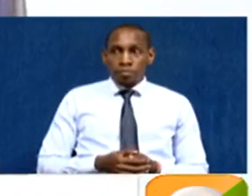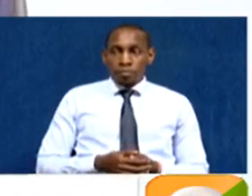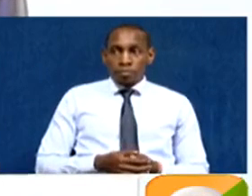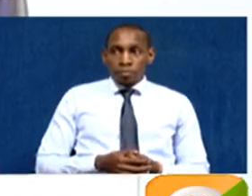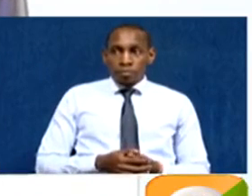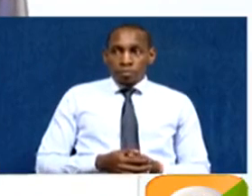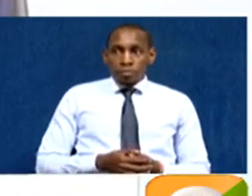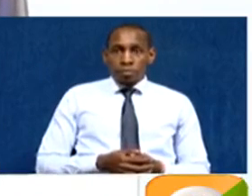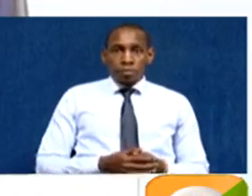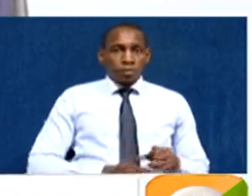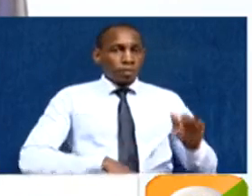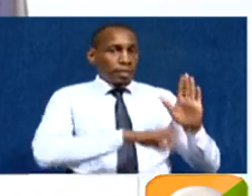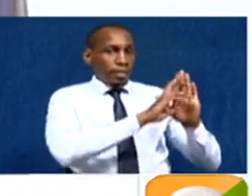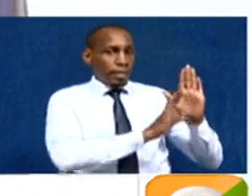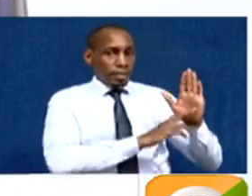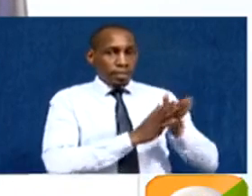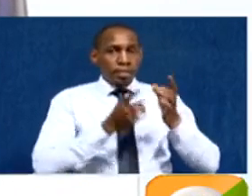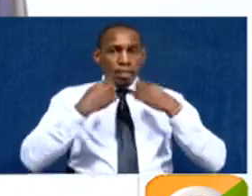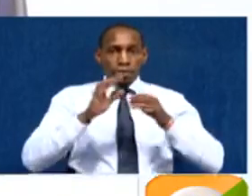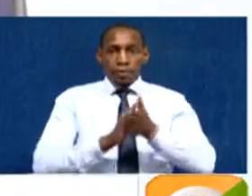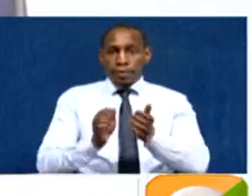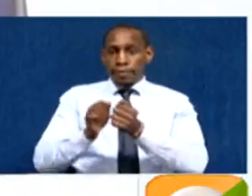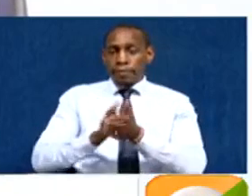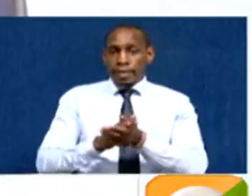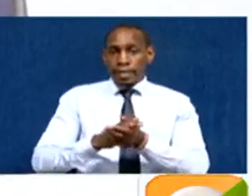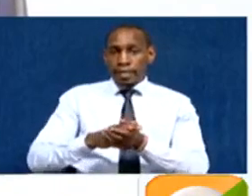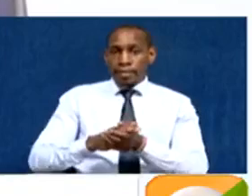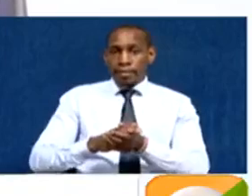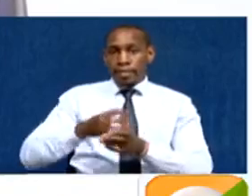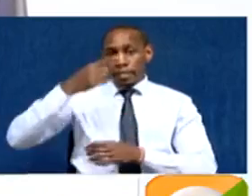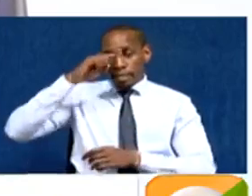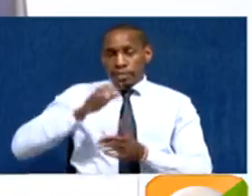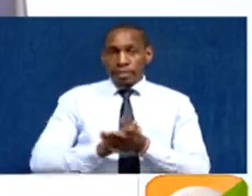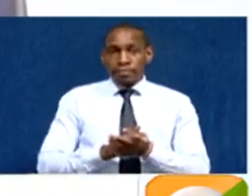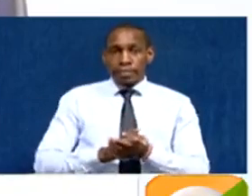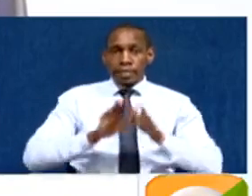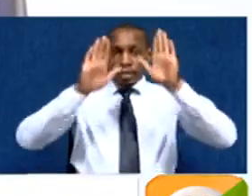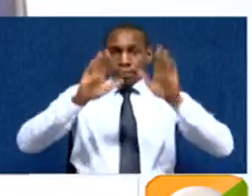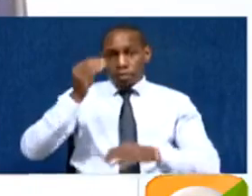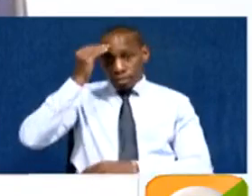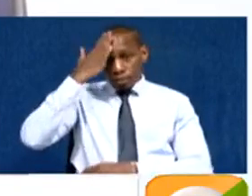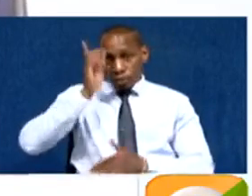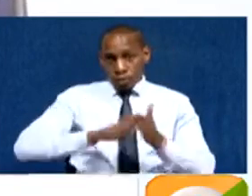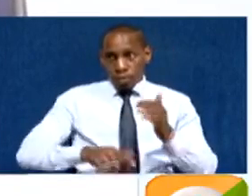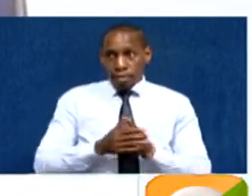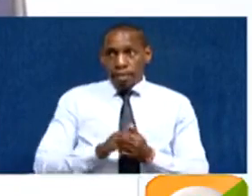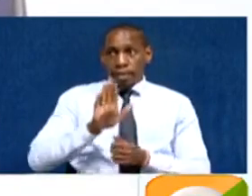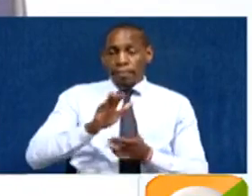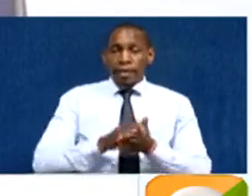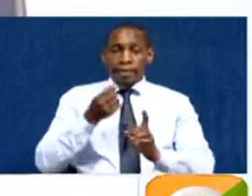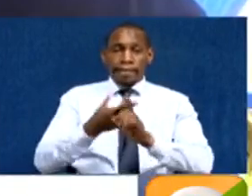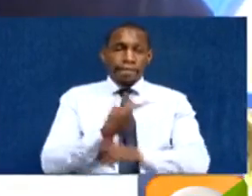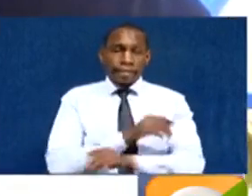on Friday by Cabinet Secretary Mutahi Kagwe, the most important measure to take home was that you need to